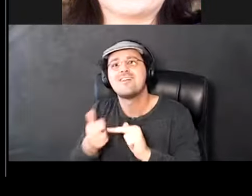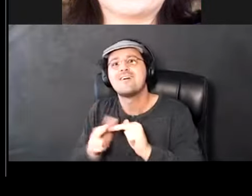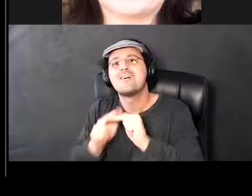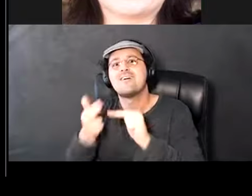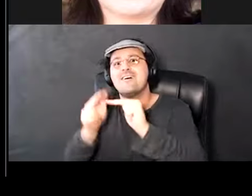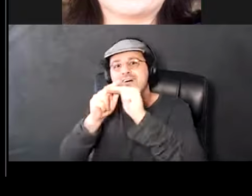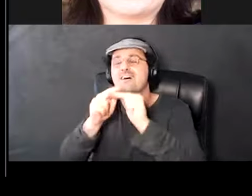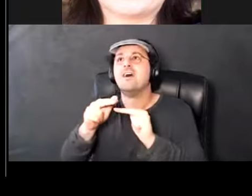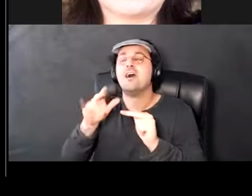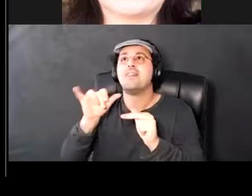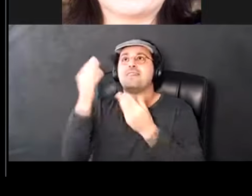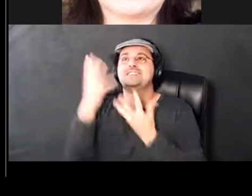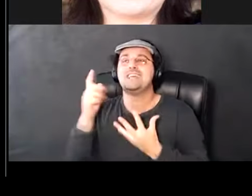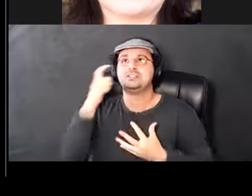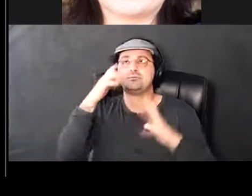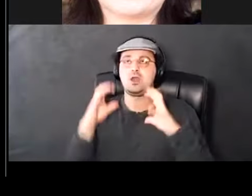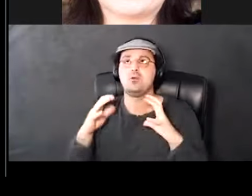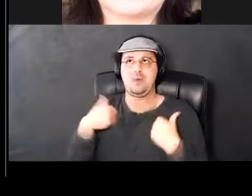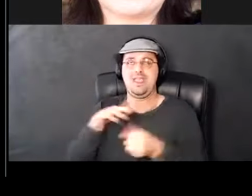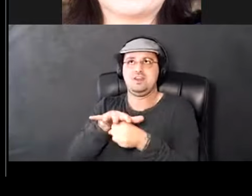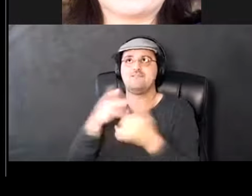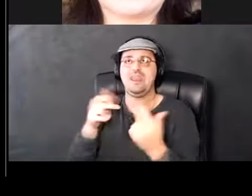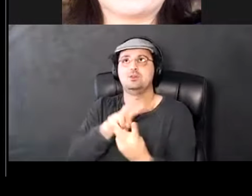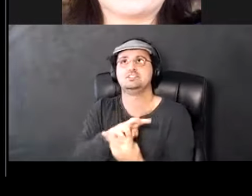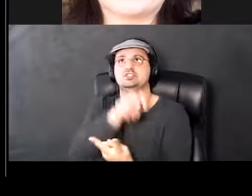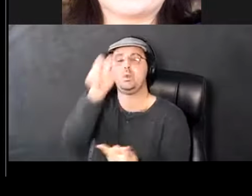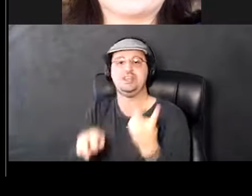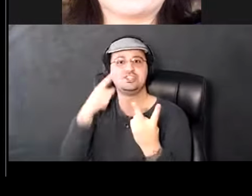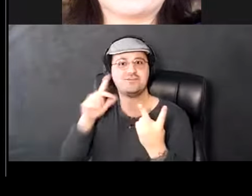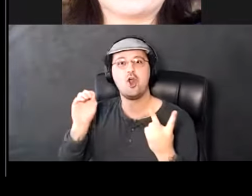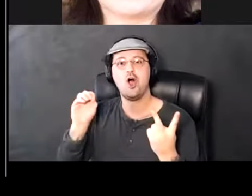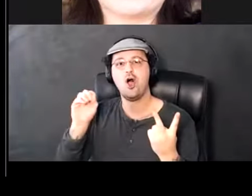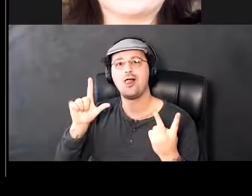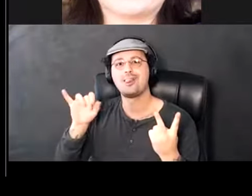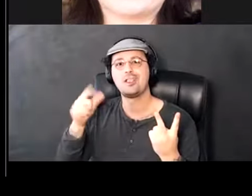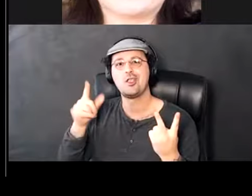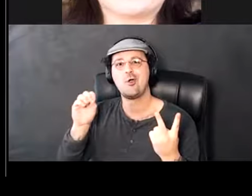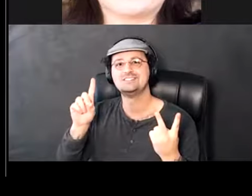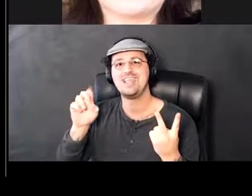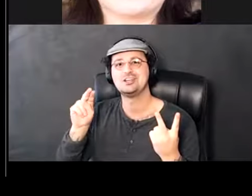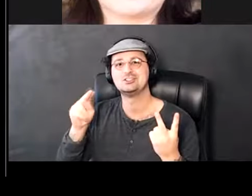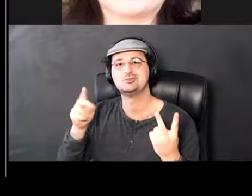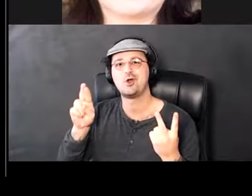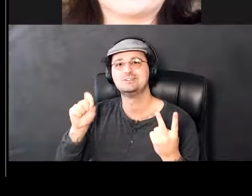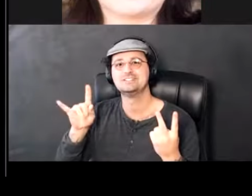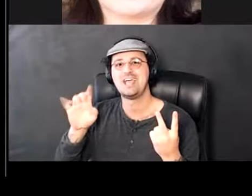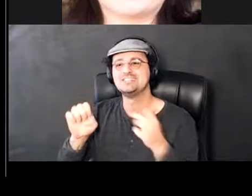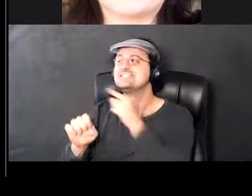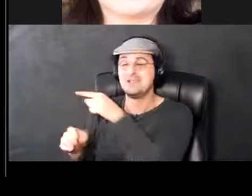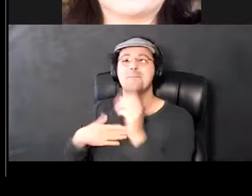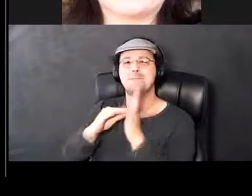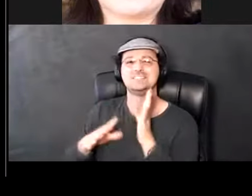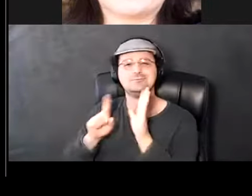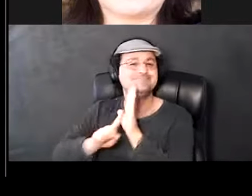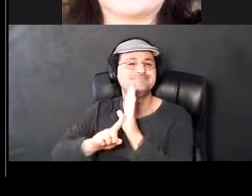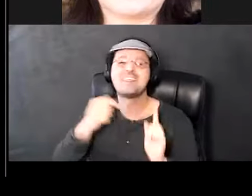them, okay, we have enough neurons, you can start making oligodendrocytes right now. So Caitlin tested this and it turned out to be completely wrong. She knocked out the sonic